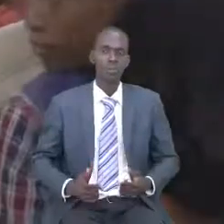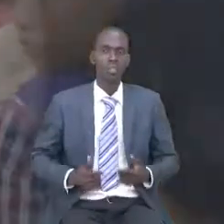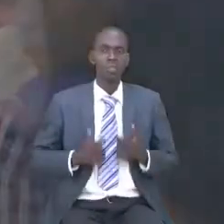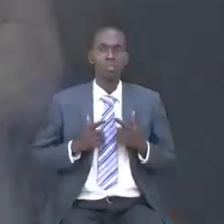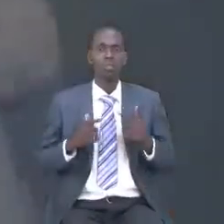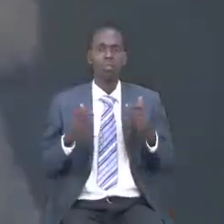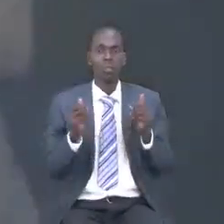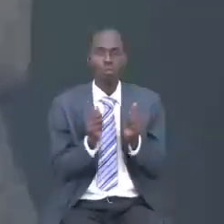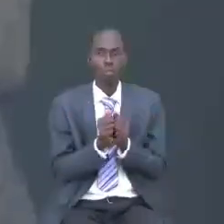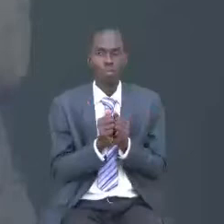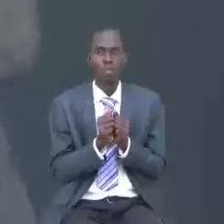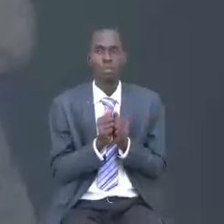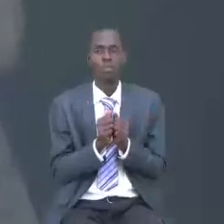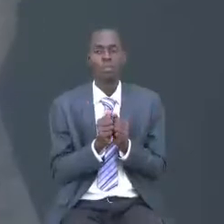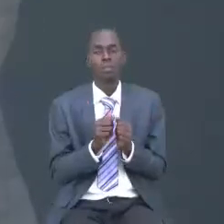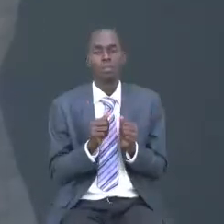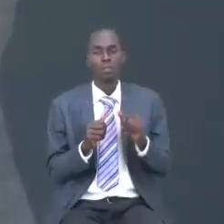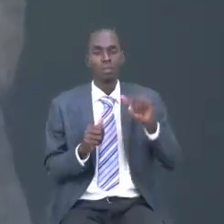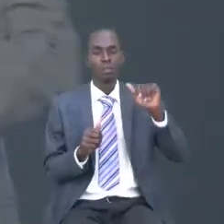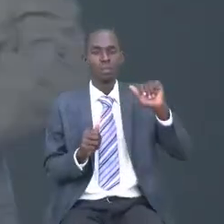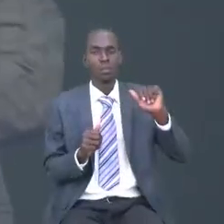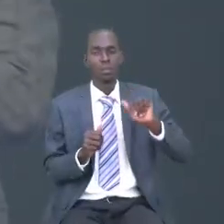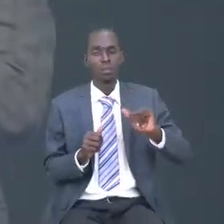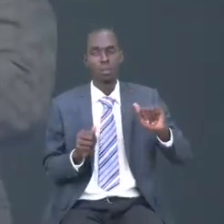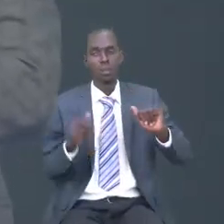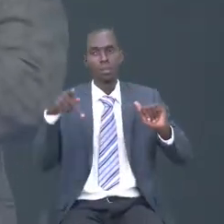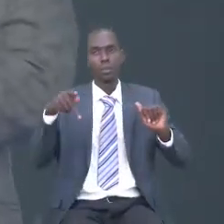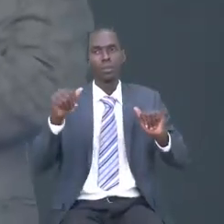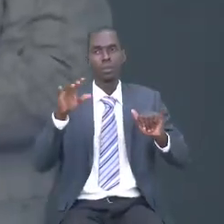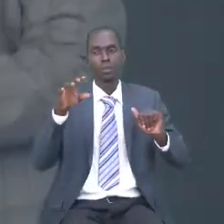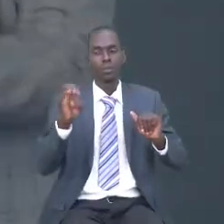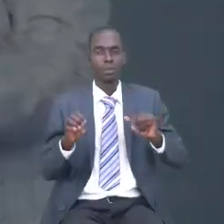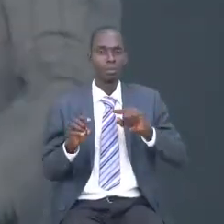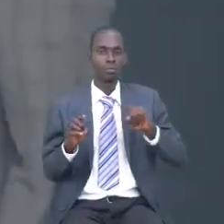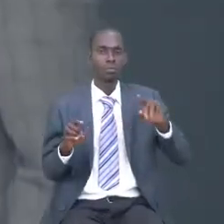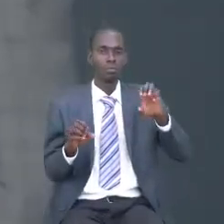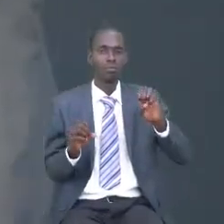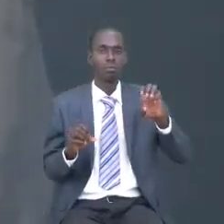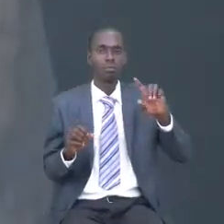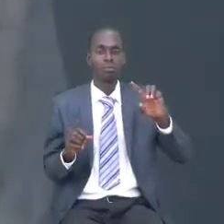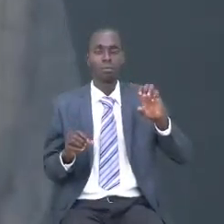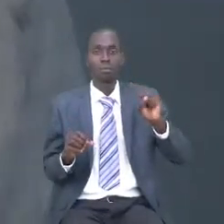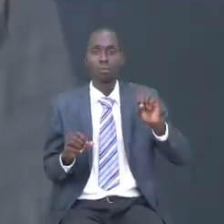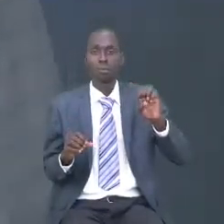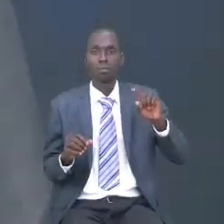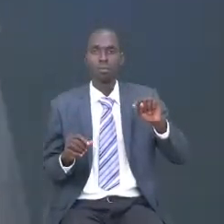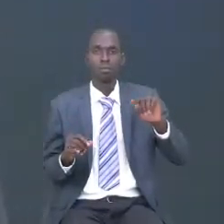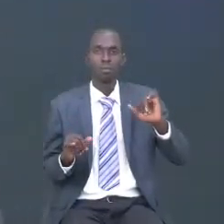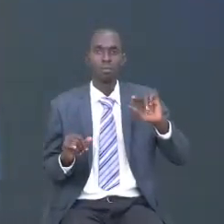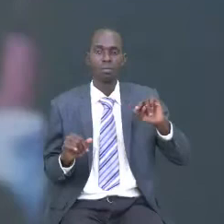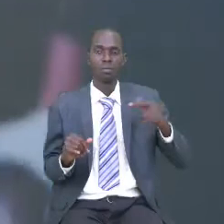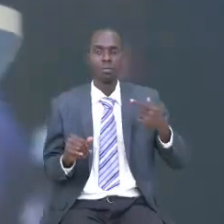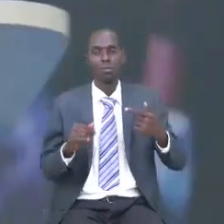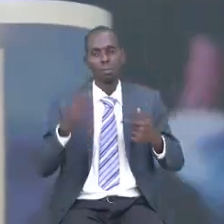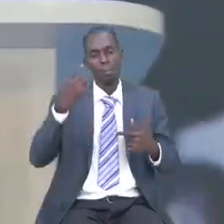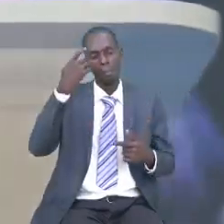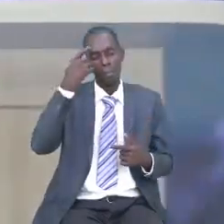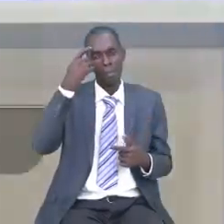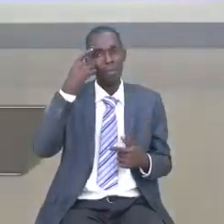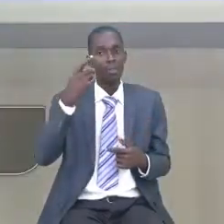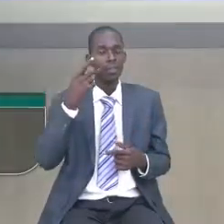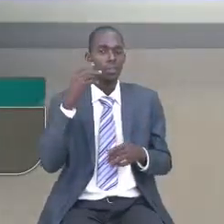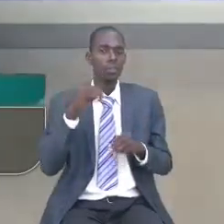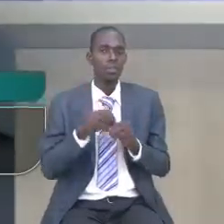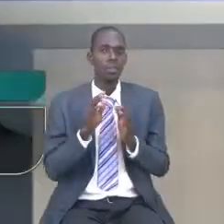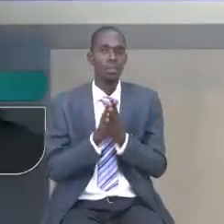with a pace-setting mindset. Look at Isaiah chapter 50. I'm reading